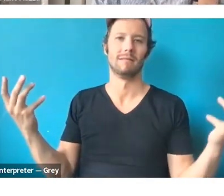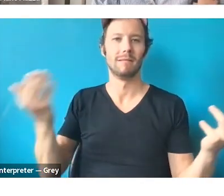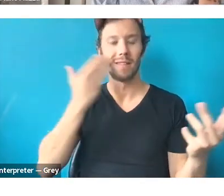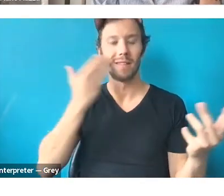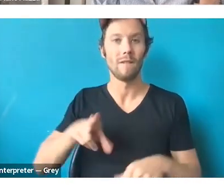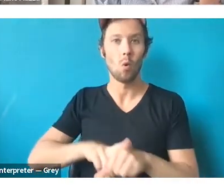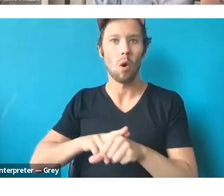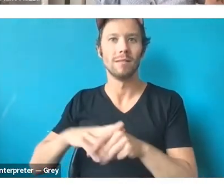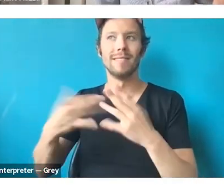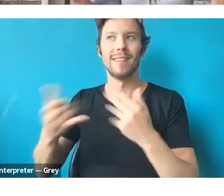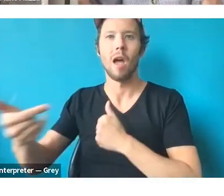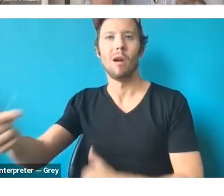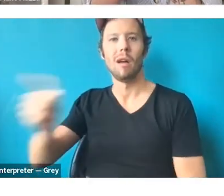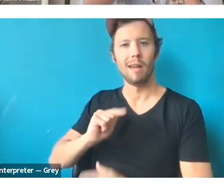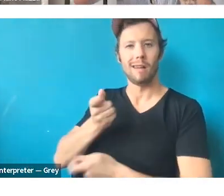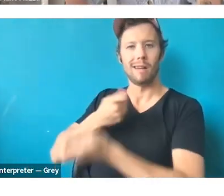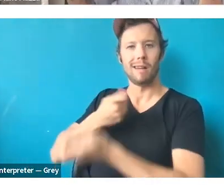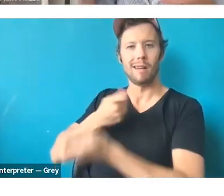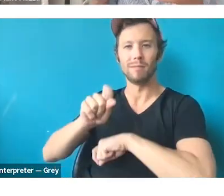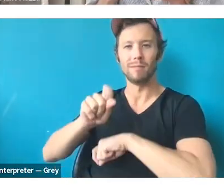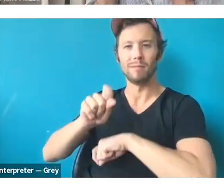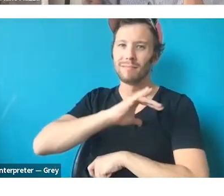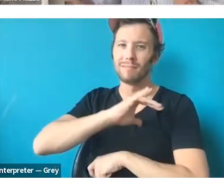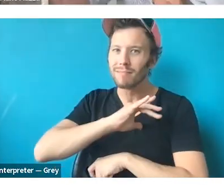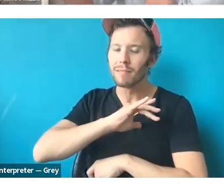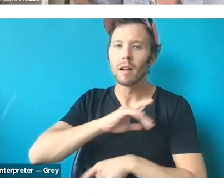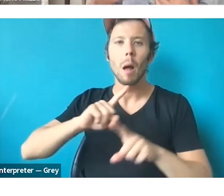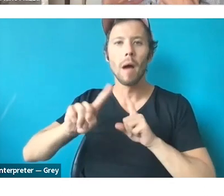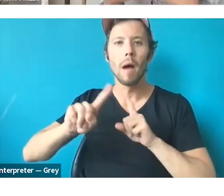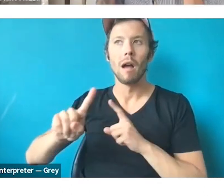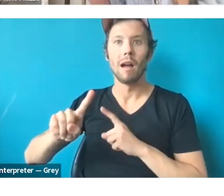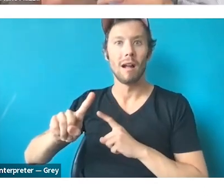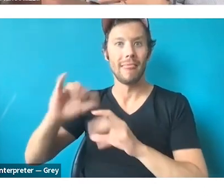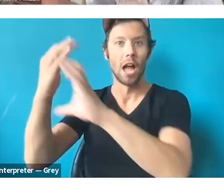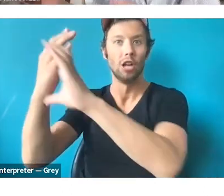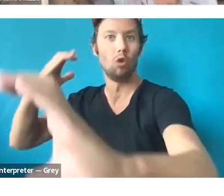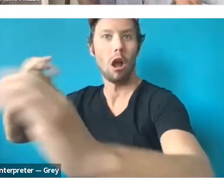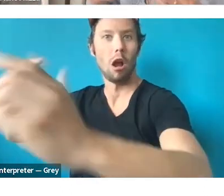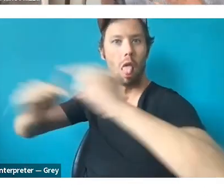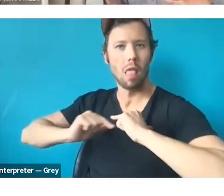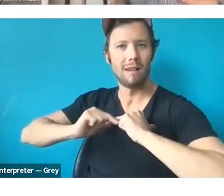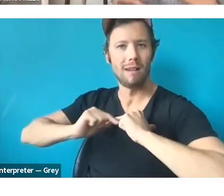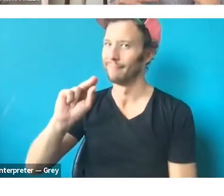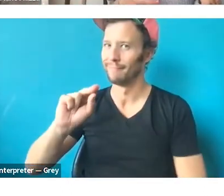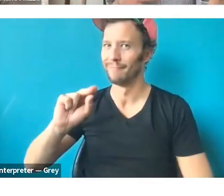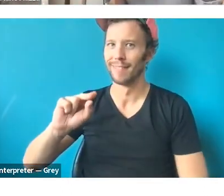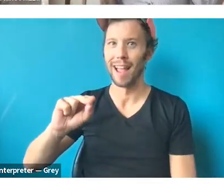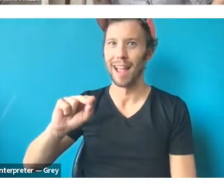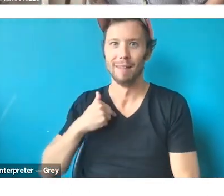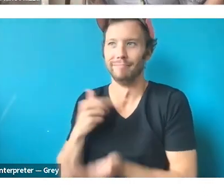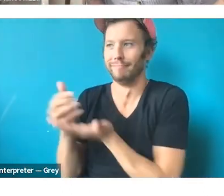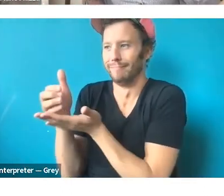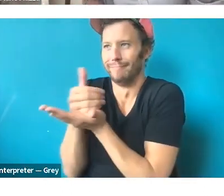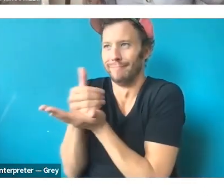but what's interesting is, like, you know, I'm only taking a very small fraction of their work sometimes for dye, right? So it's